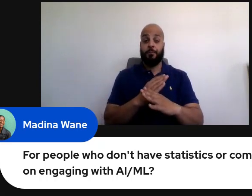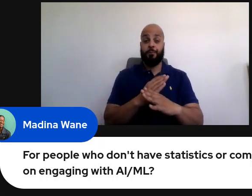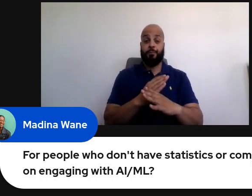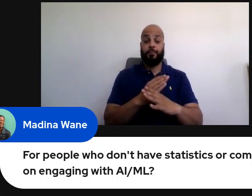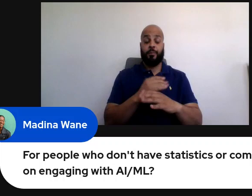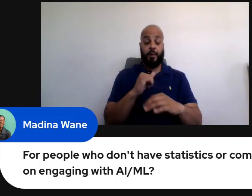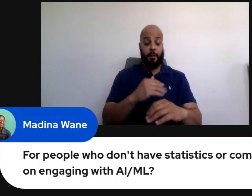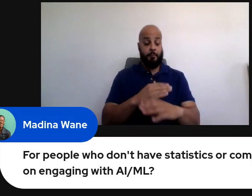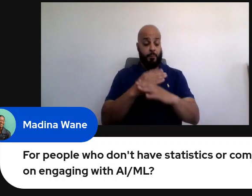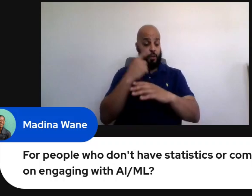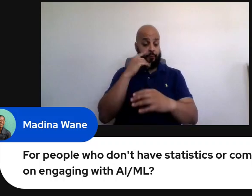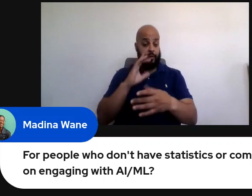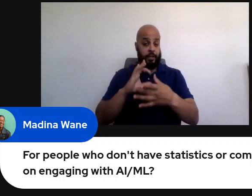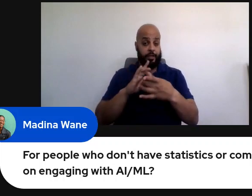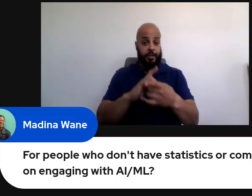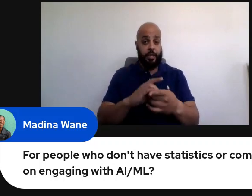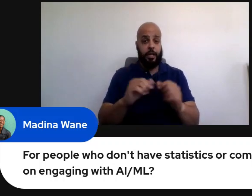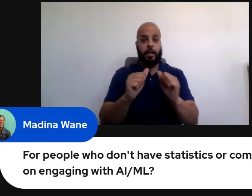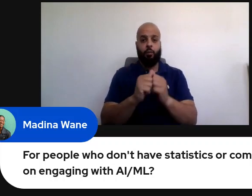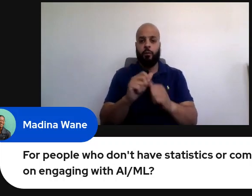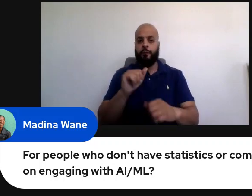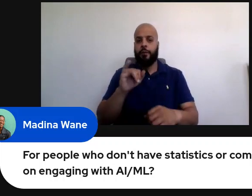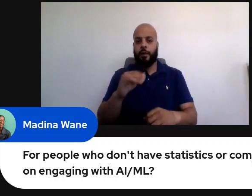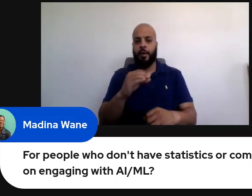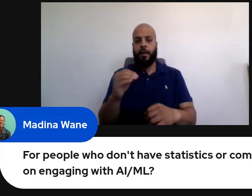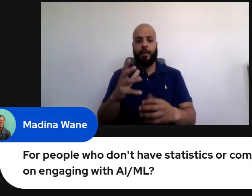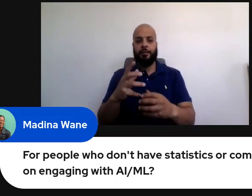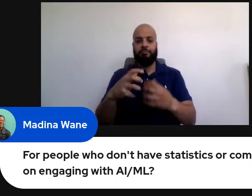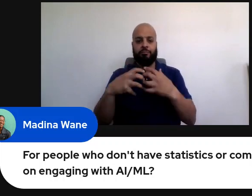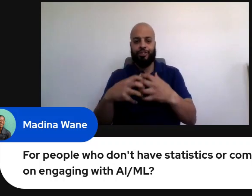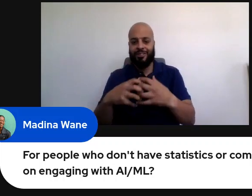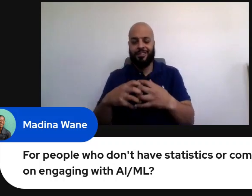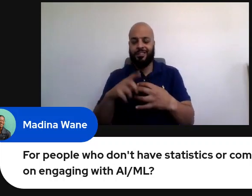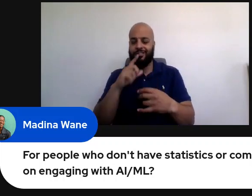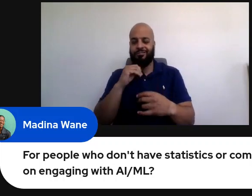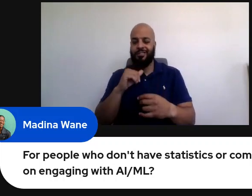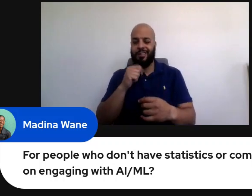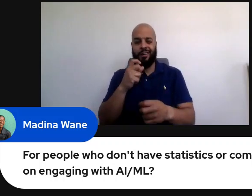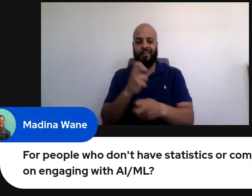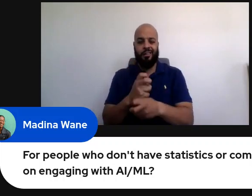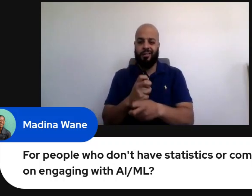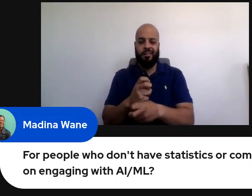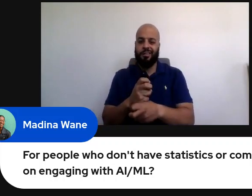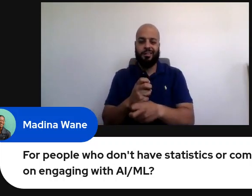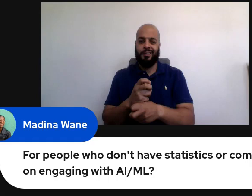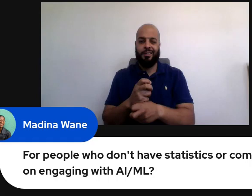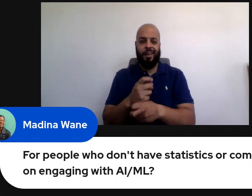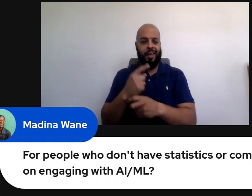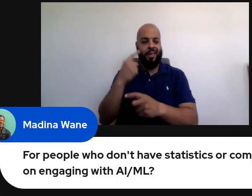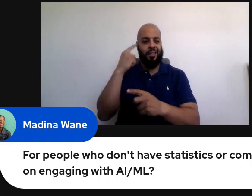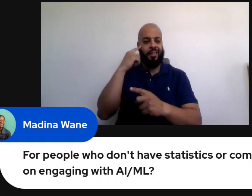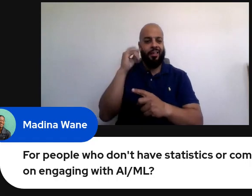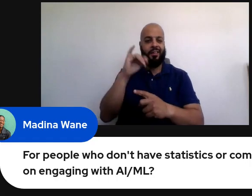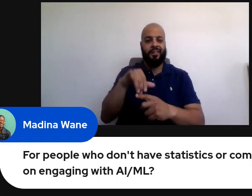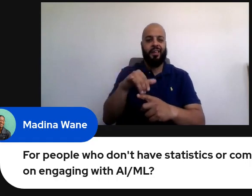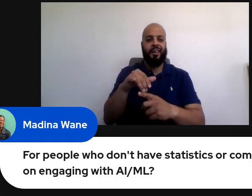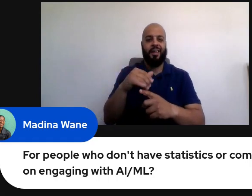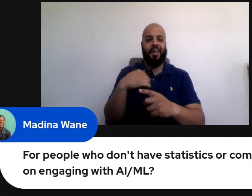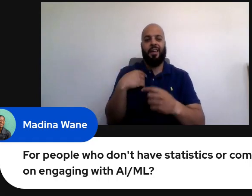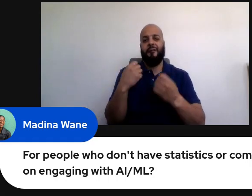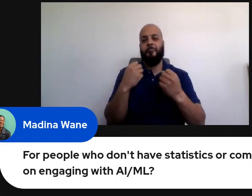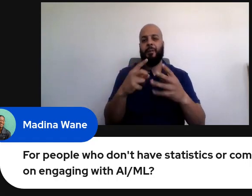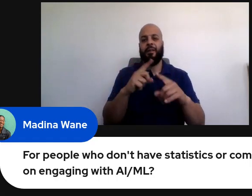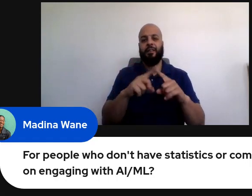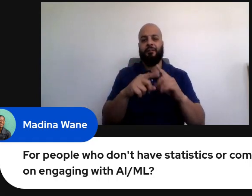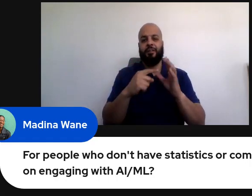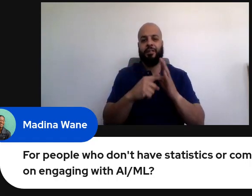engaging with AI and machine learning is not high at all. I think that these sorts of toy examples that